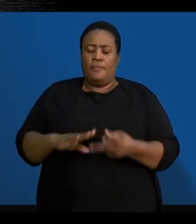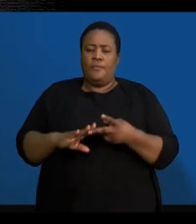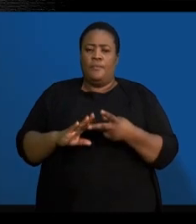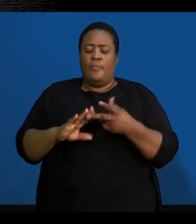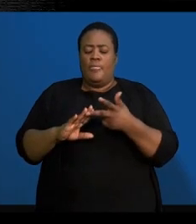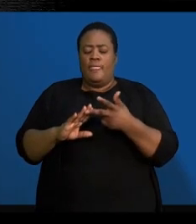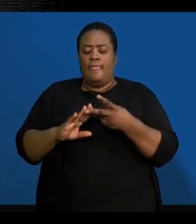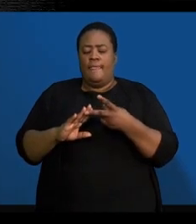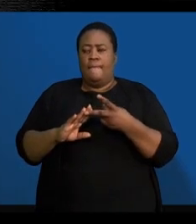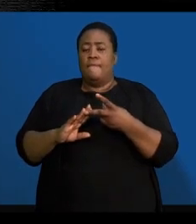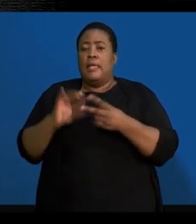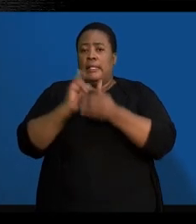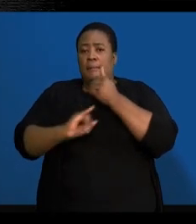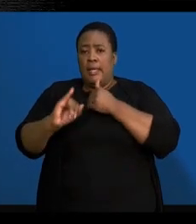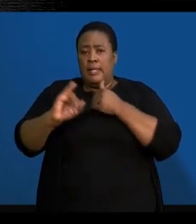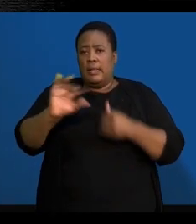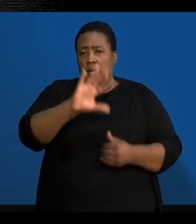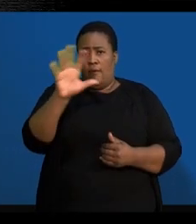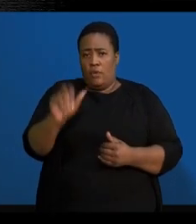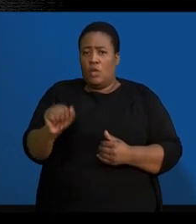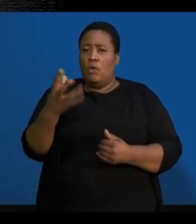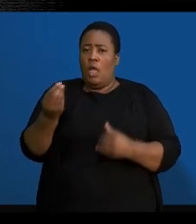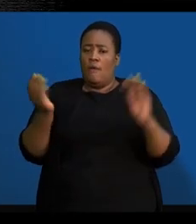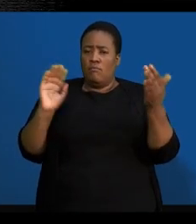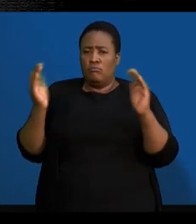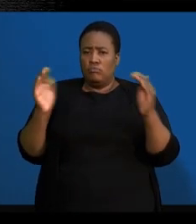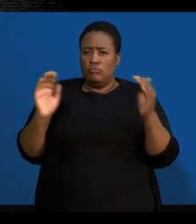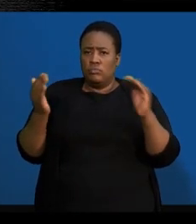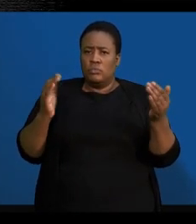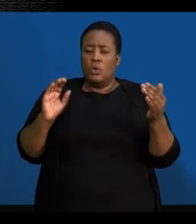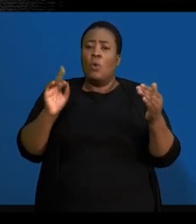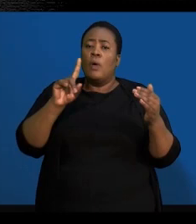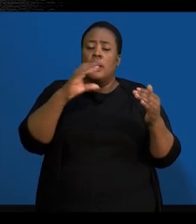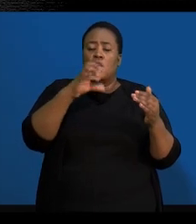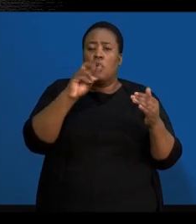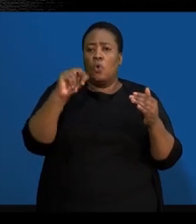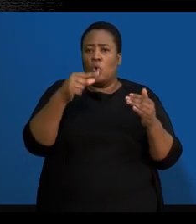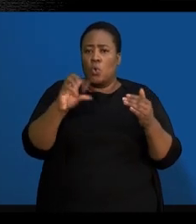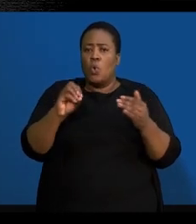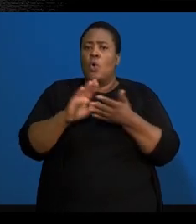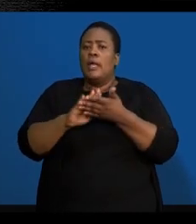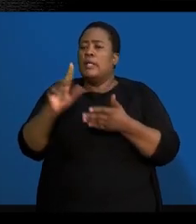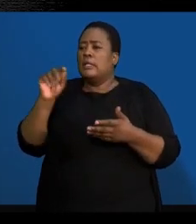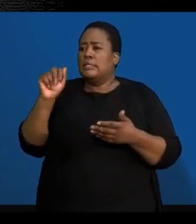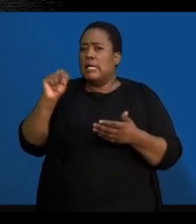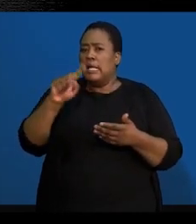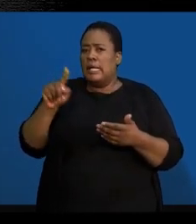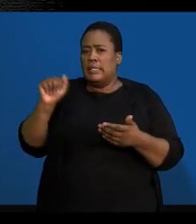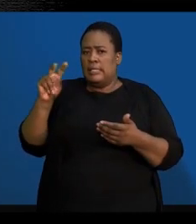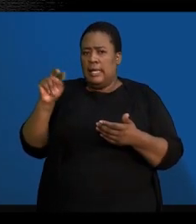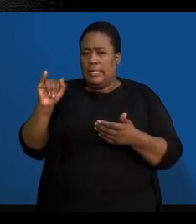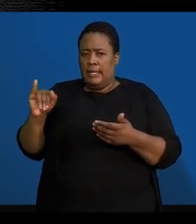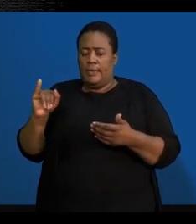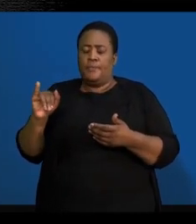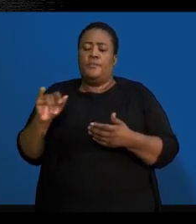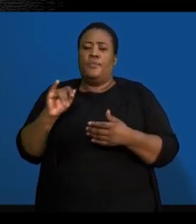Africa. So, there is a comparative case study there of the Congo and Tanzania. And then question 6 is